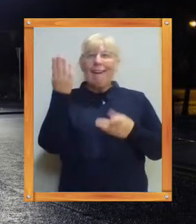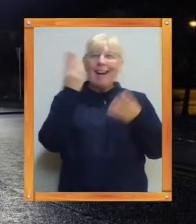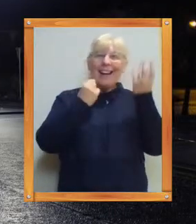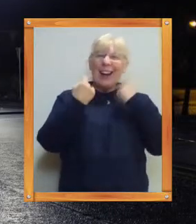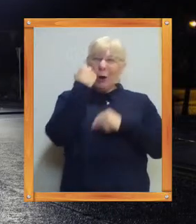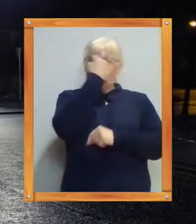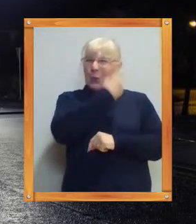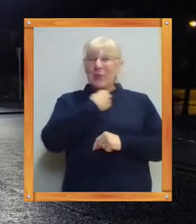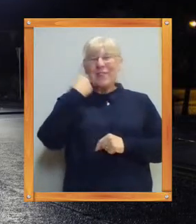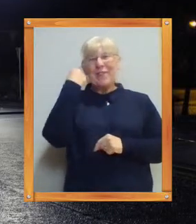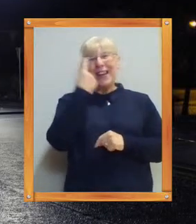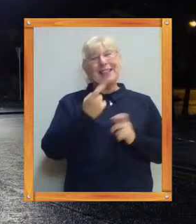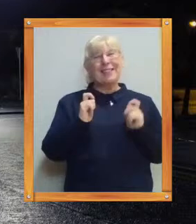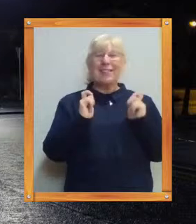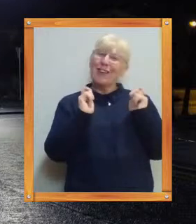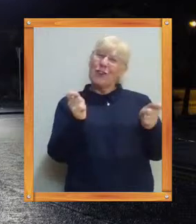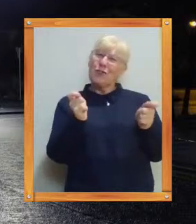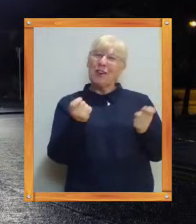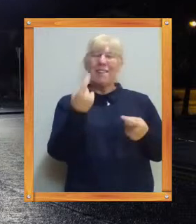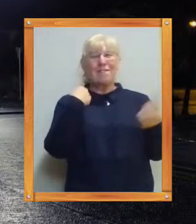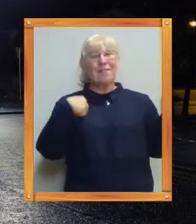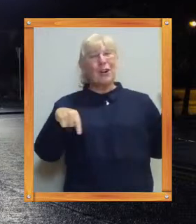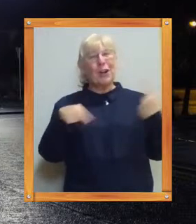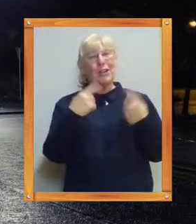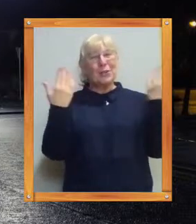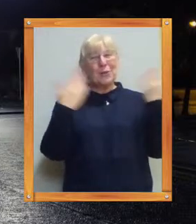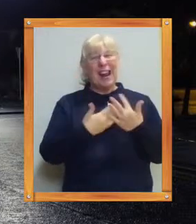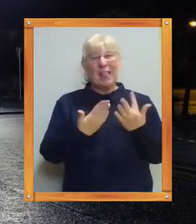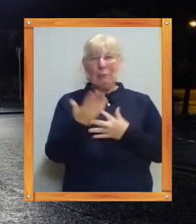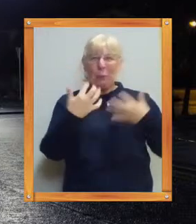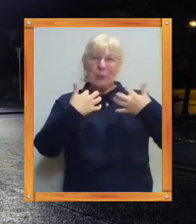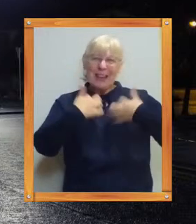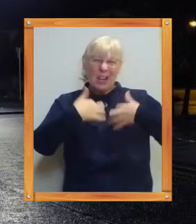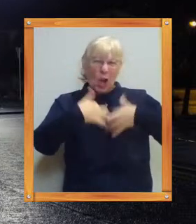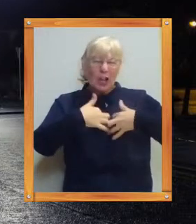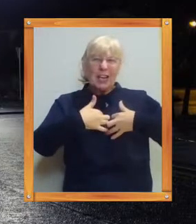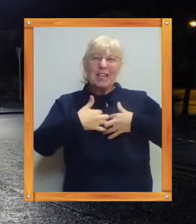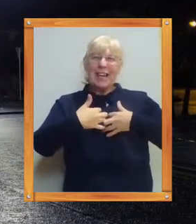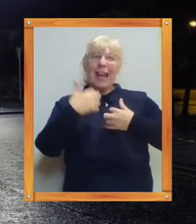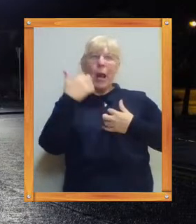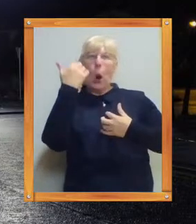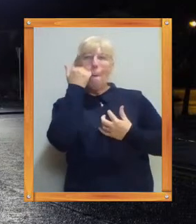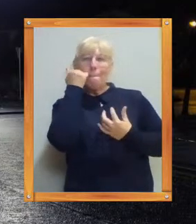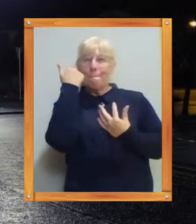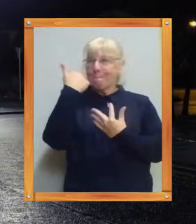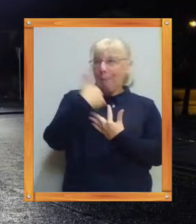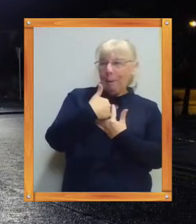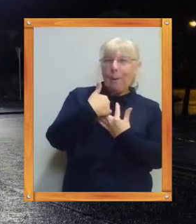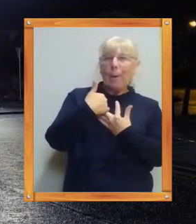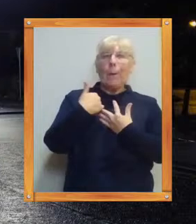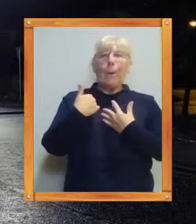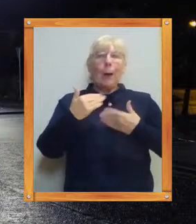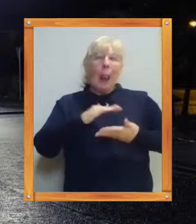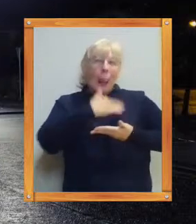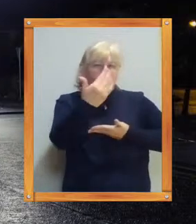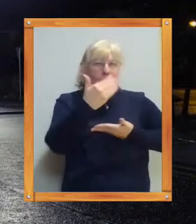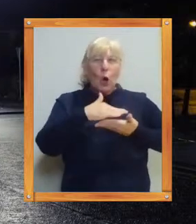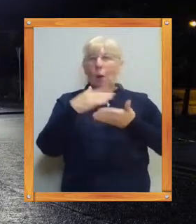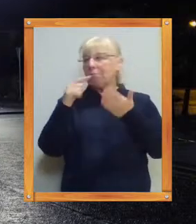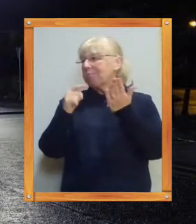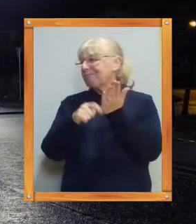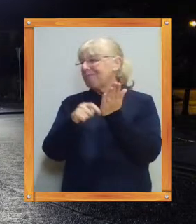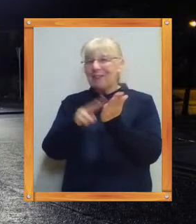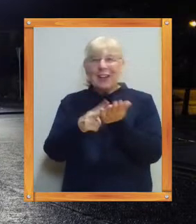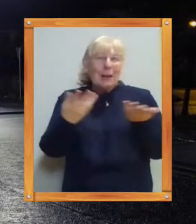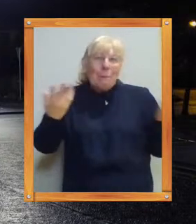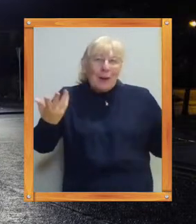tonight being beamed in to our homes through technology on our TV screens and our laptops. As we do the Randalstown switch-on a little